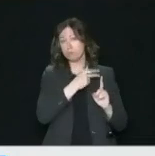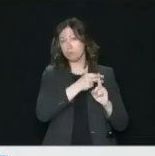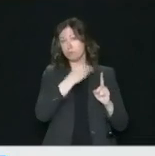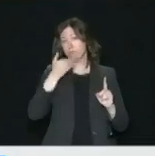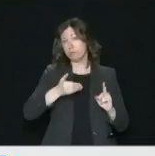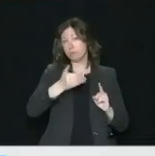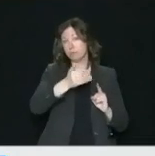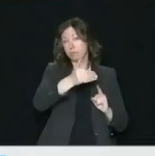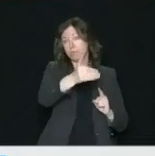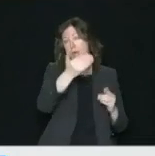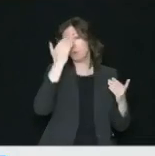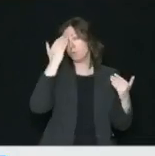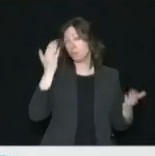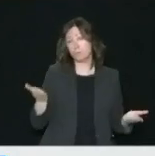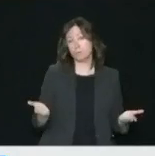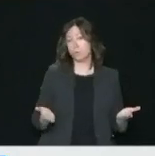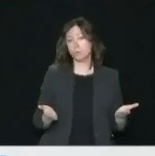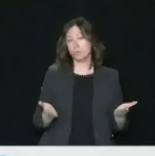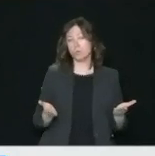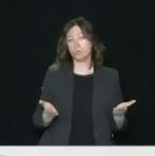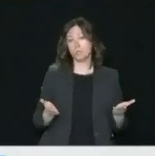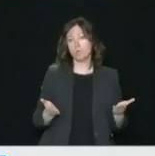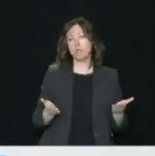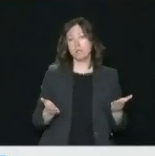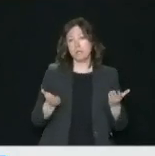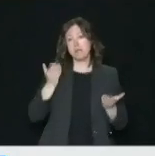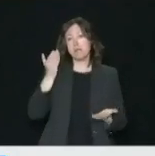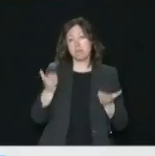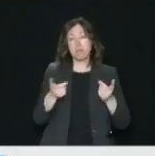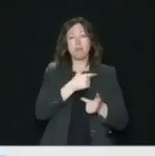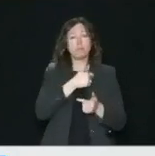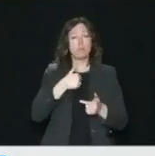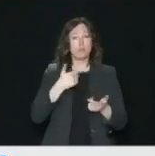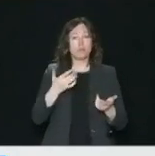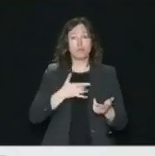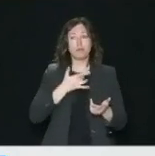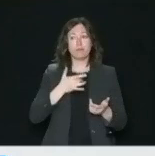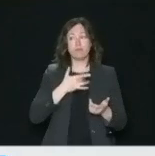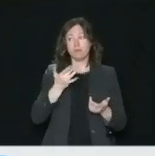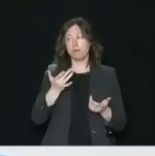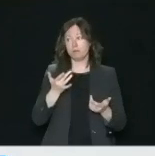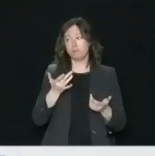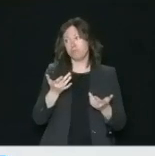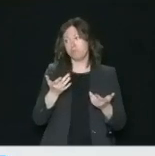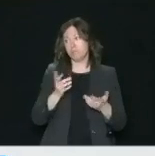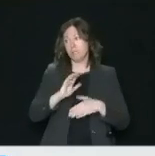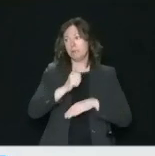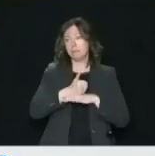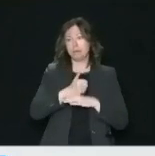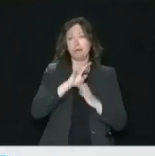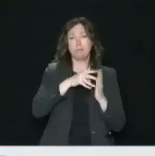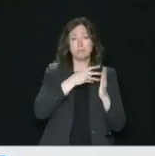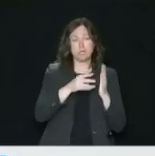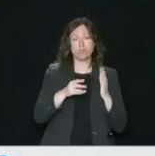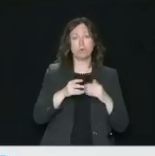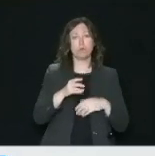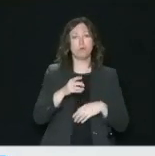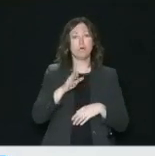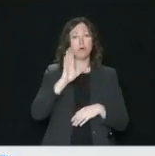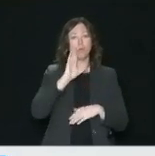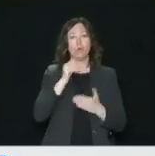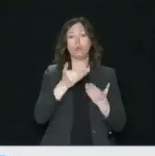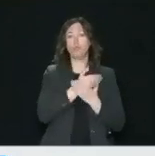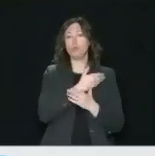using booster doses, vaccine booster doses, every time there's a new wave of infection? Is this a